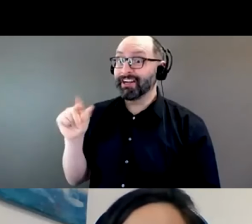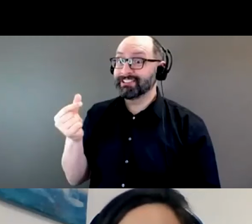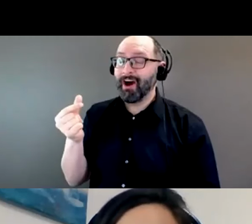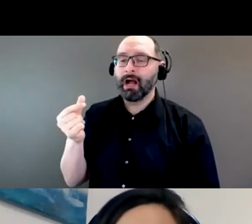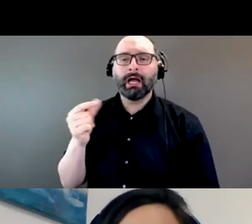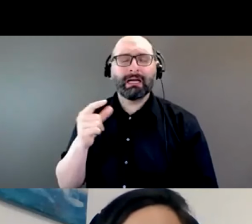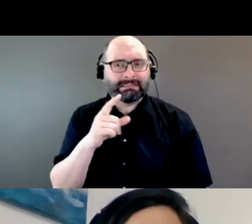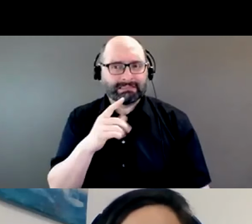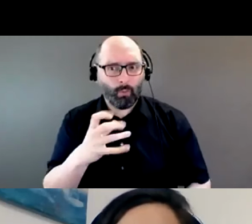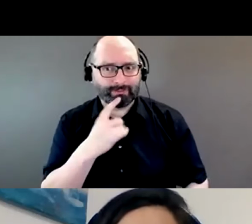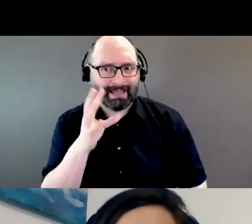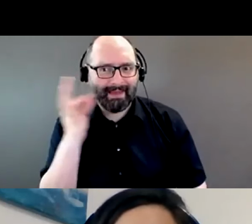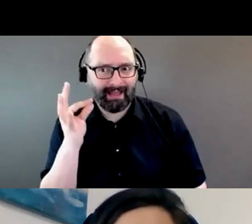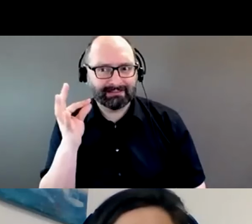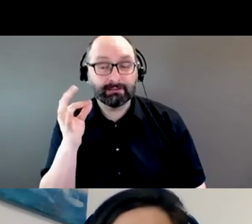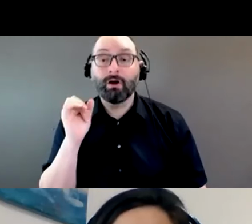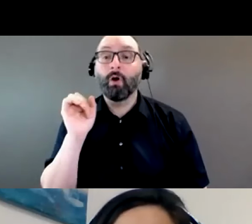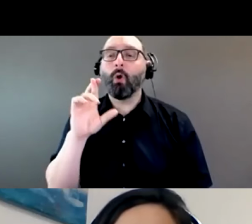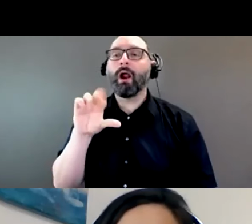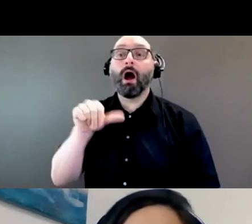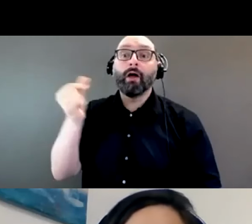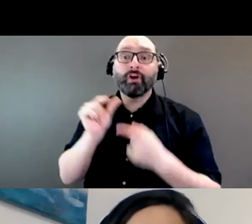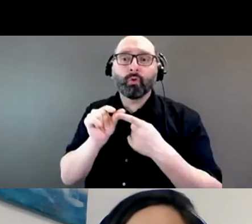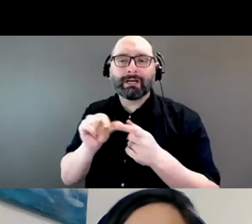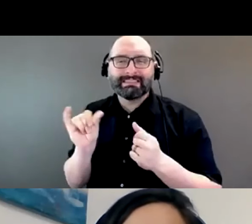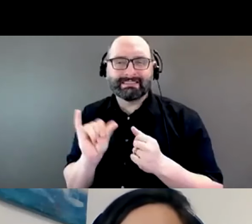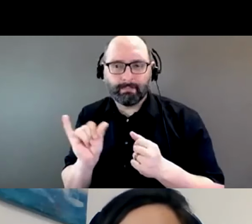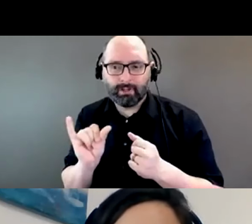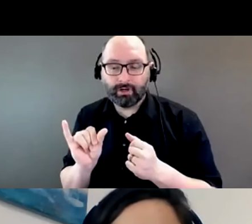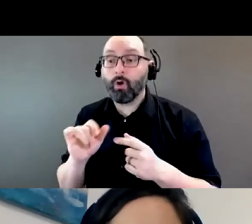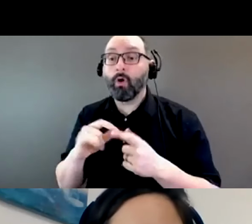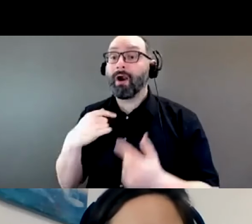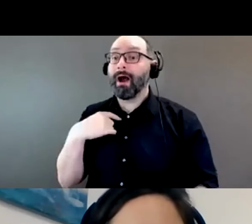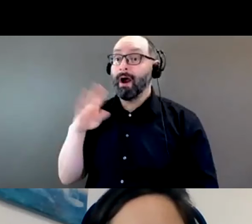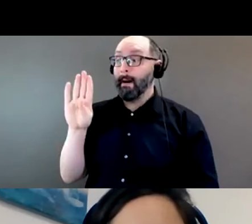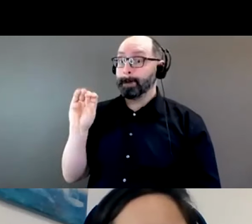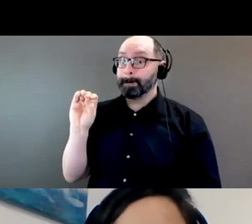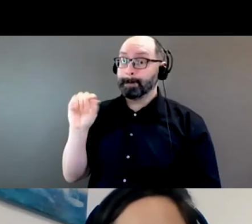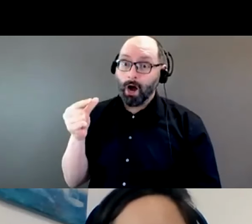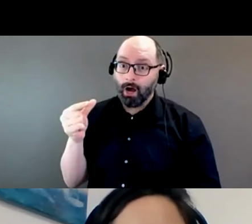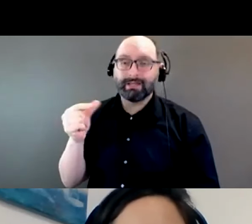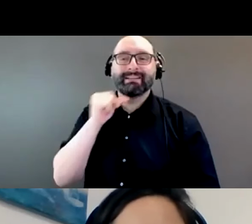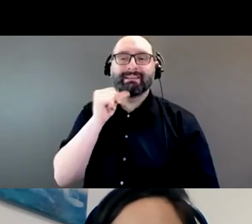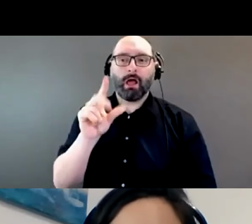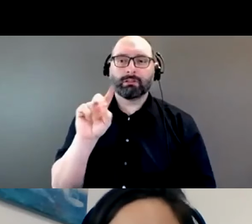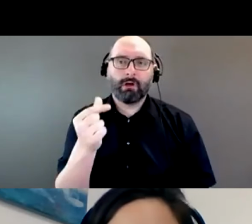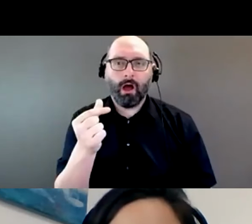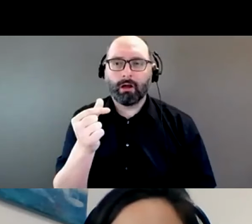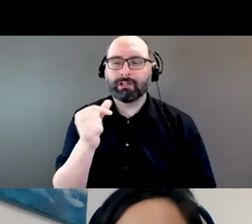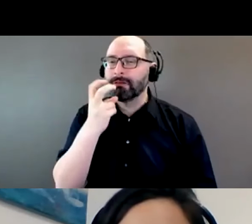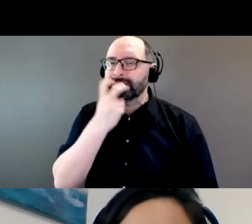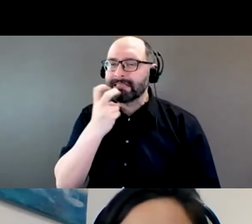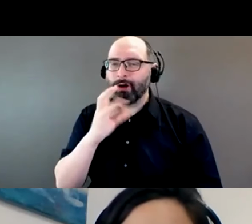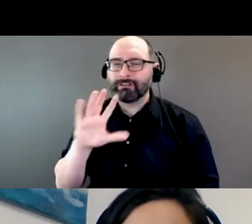or another related word, or they might say bog instead of dog, not getting all of the exact